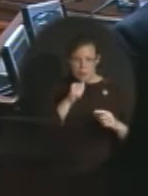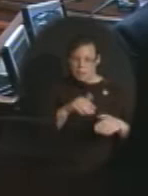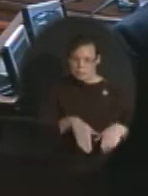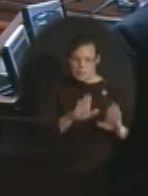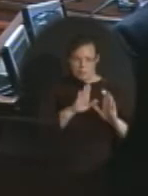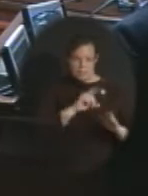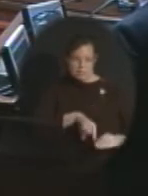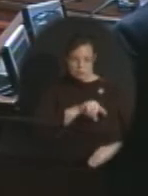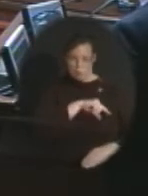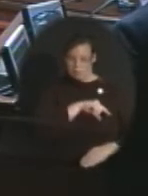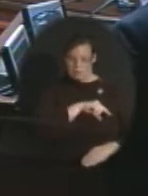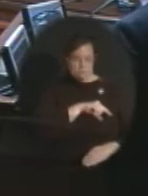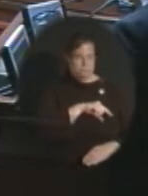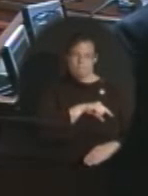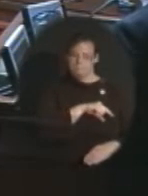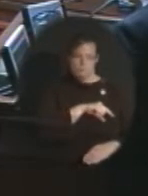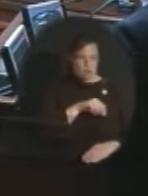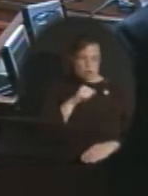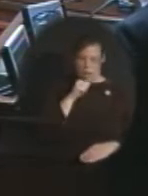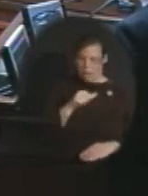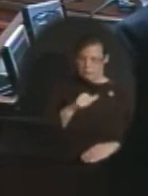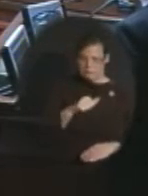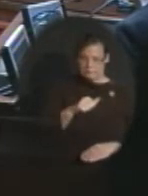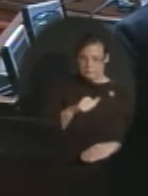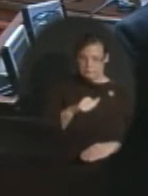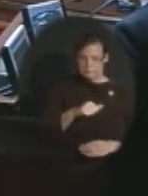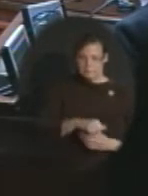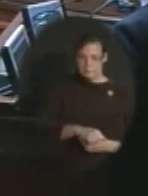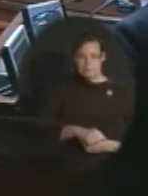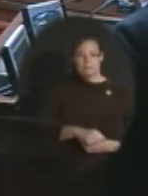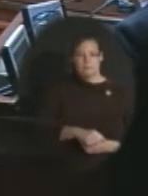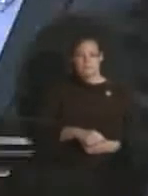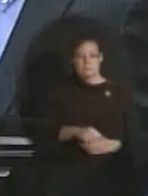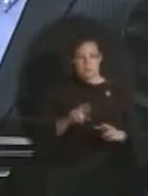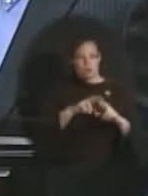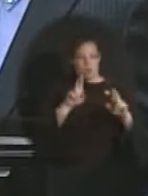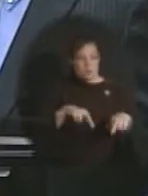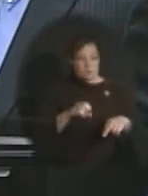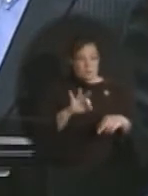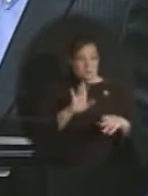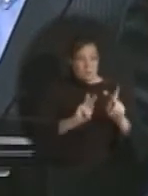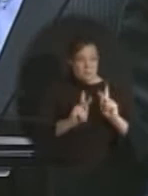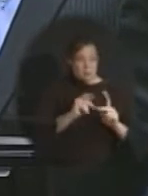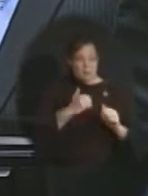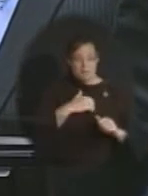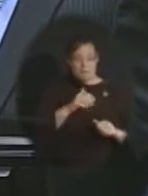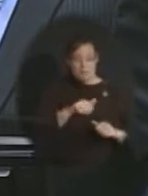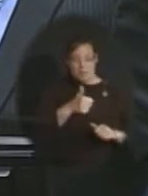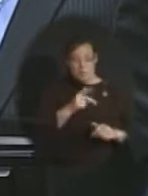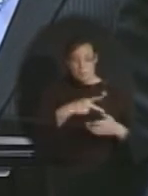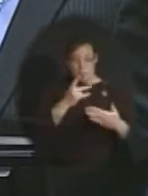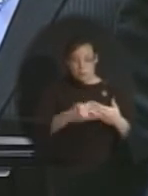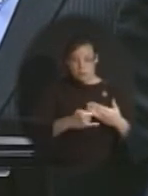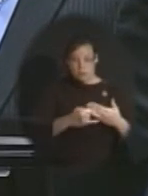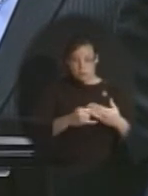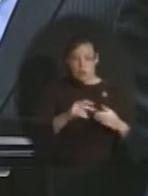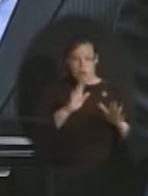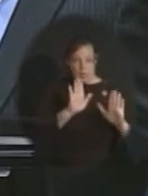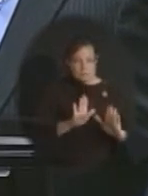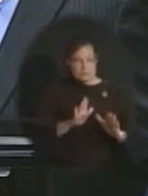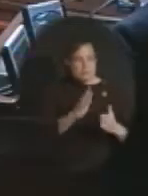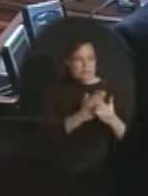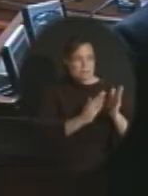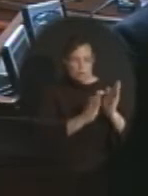the quality. Absolutely by not. Absolutely doing not. that. You know, the resumes of the people we're going to get on the project are excellent. And just some of the